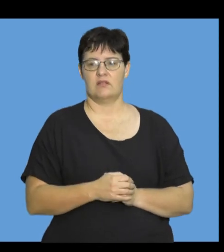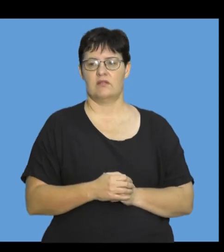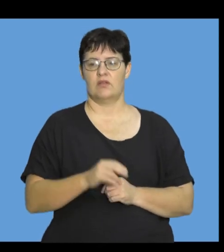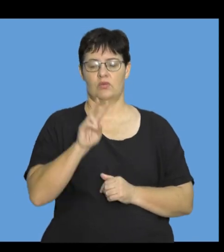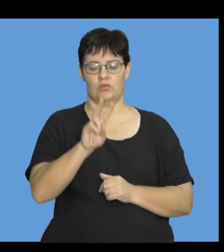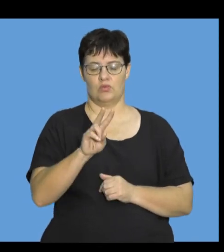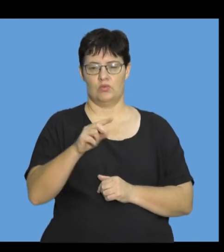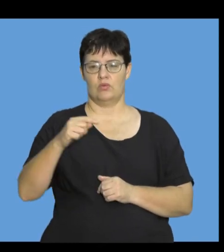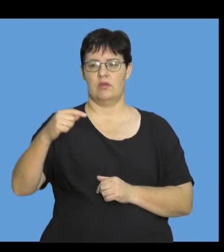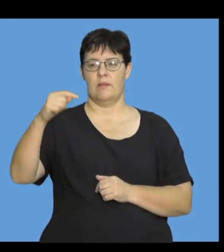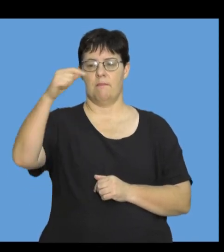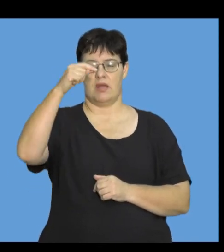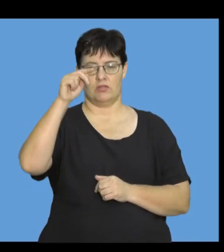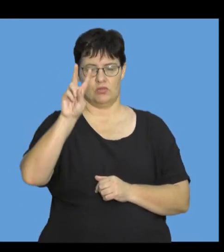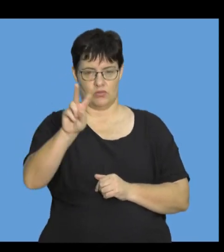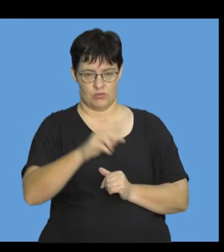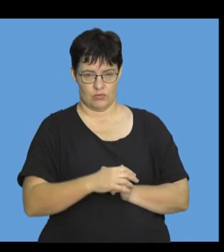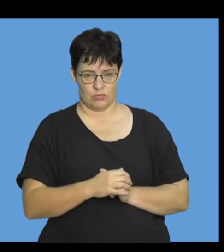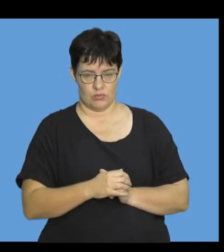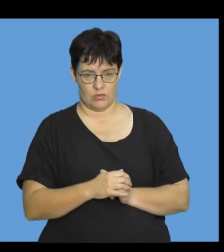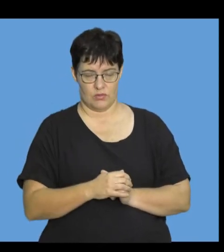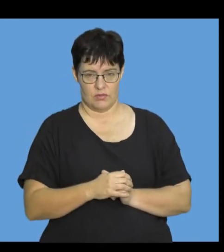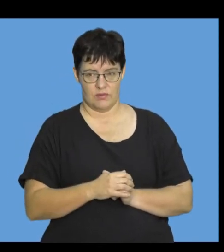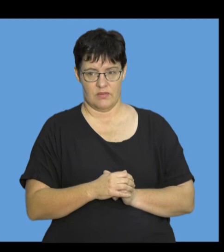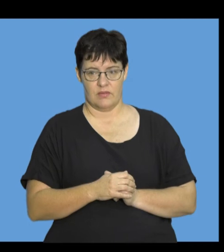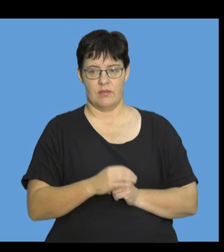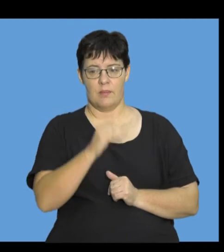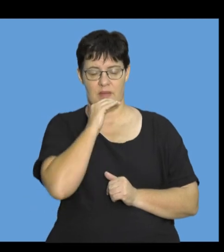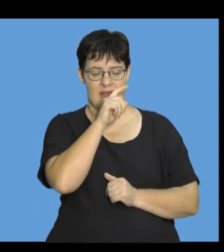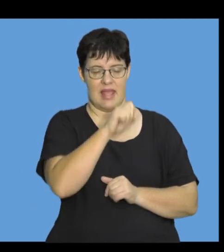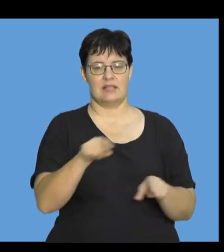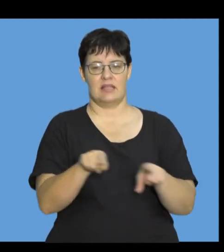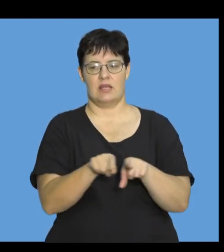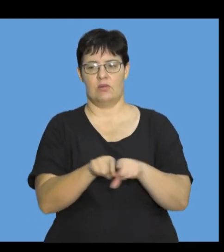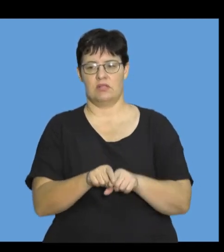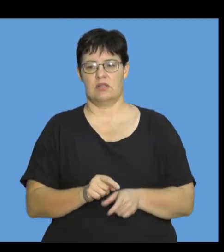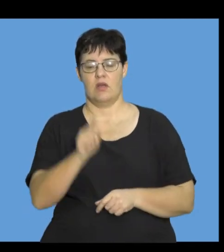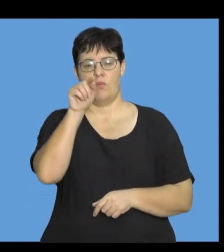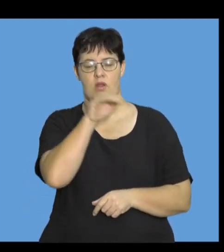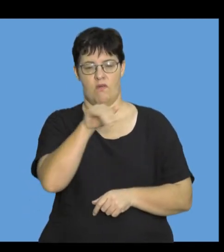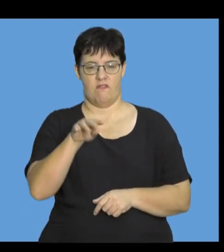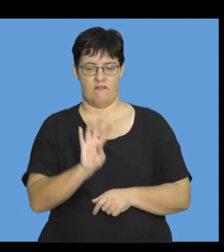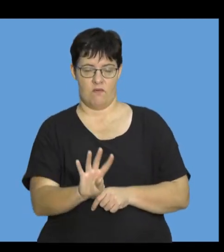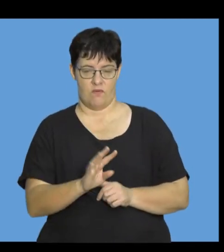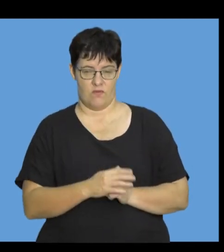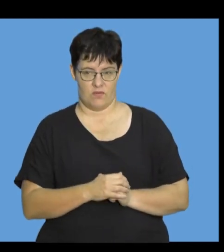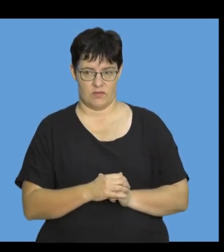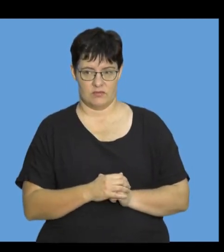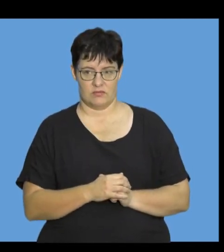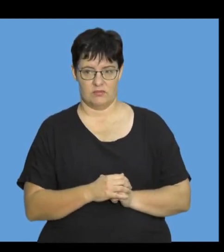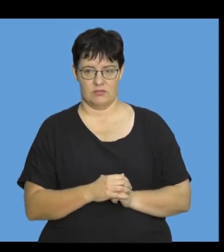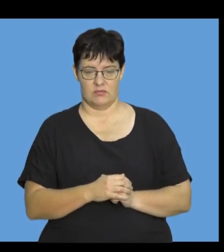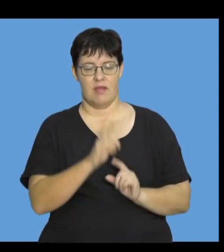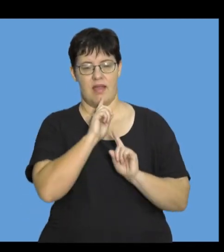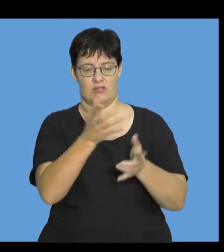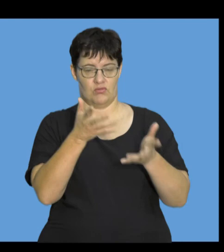5. I will be left with the 2 to the exponent of minus 2, then x is equals to 1 over 4,